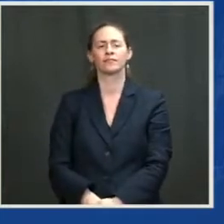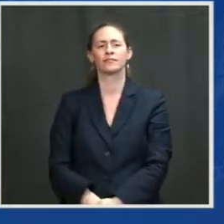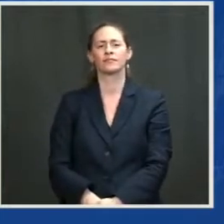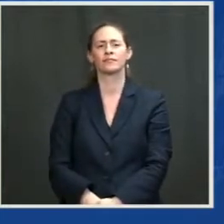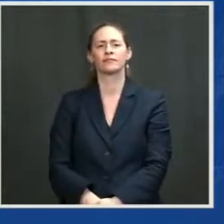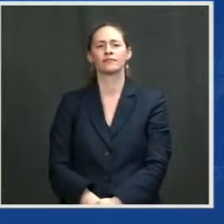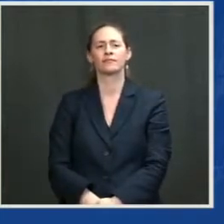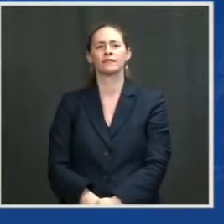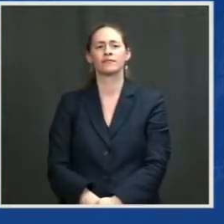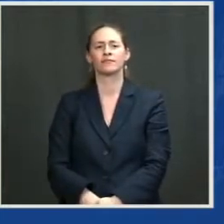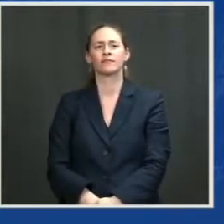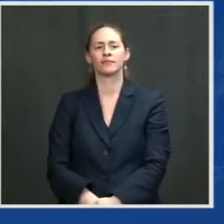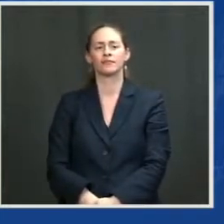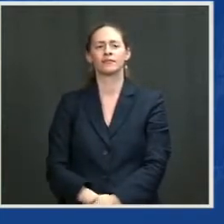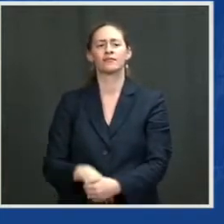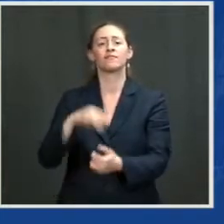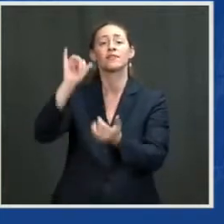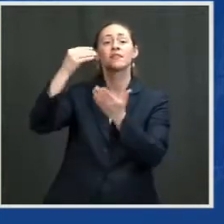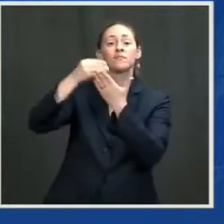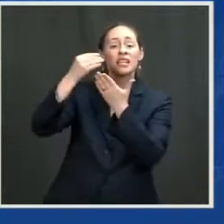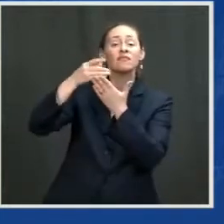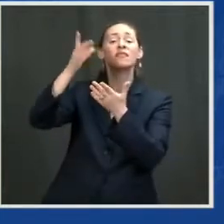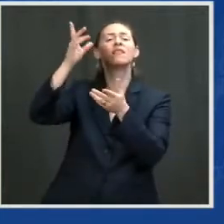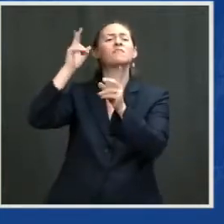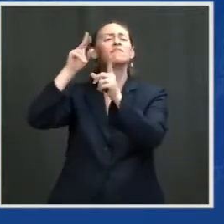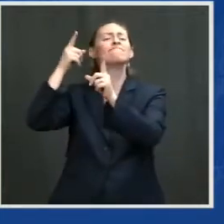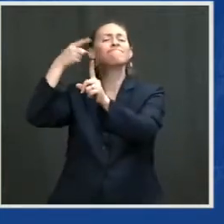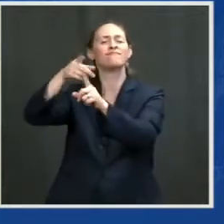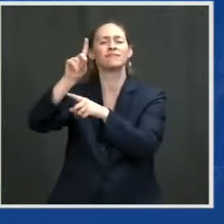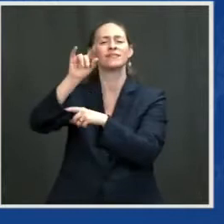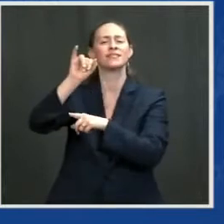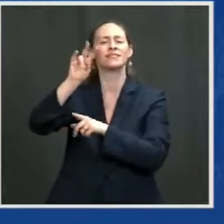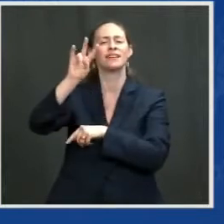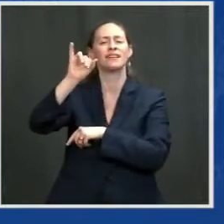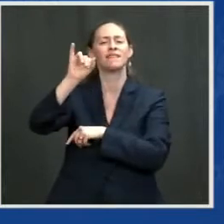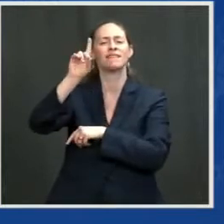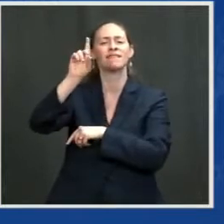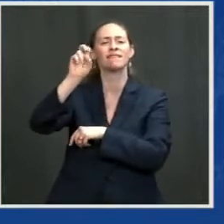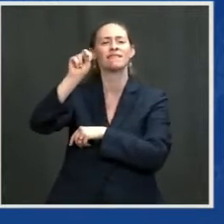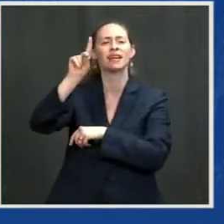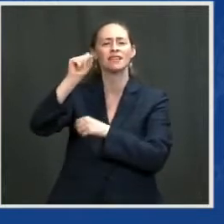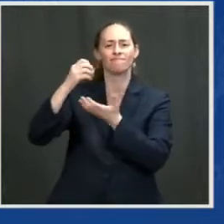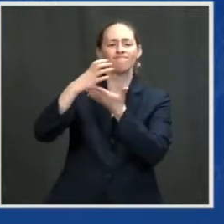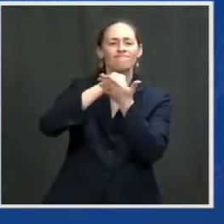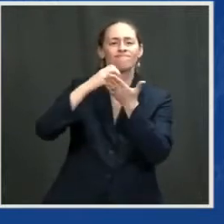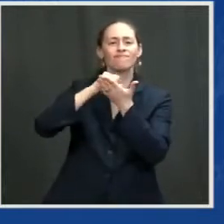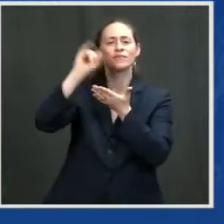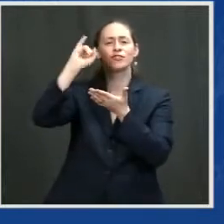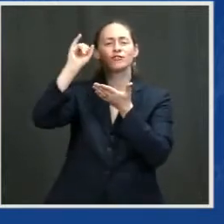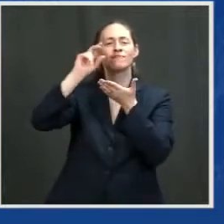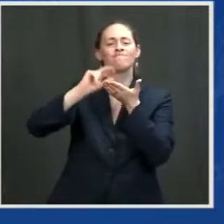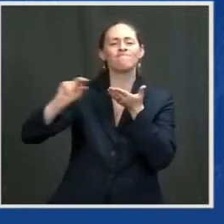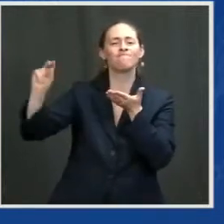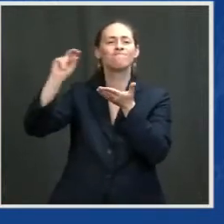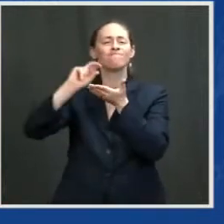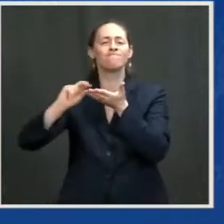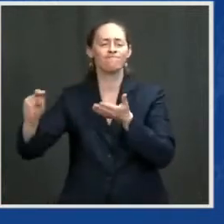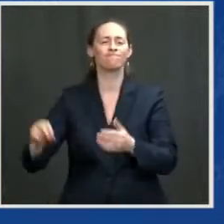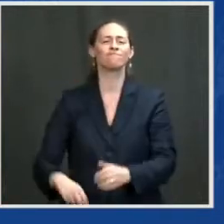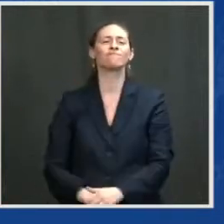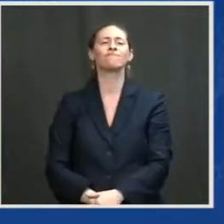for everything, according to the study out of the University of Massachusetts, everything from salaries,